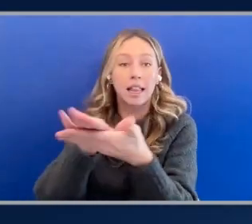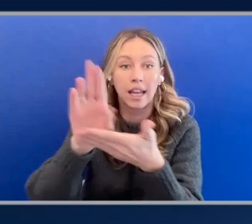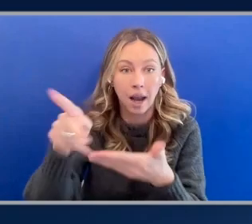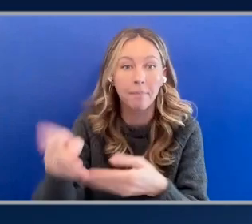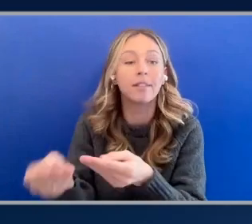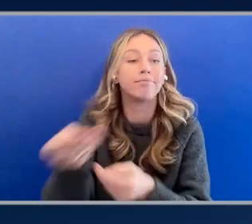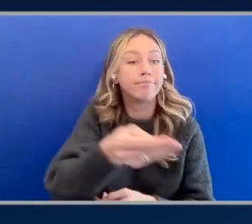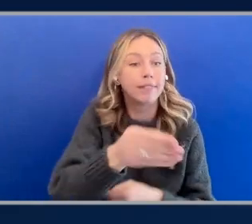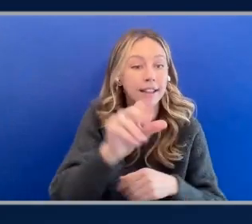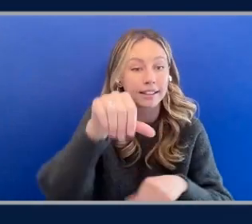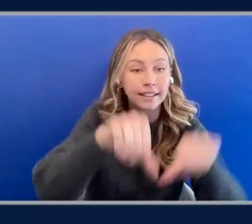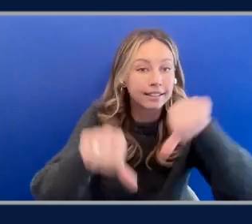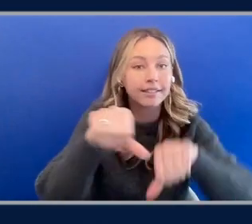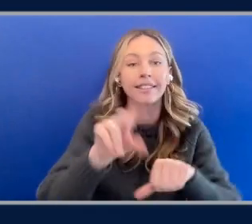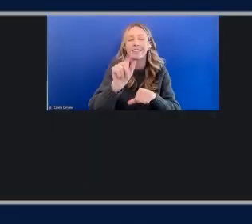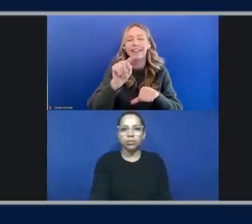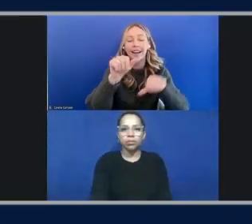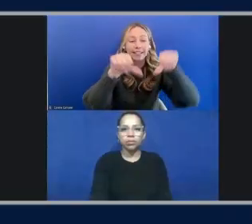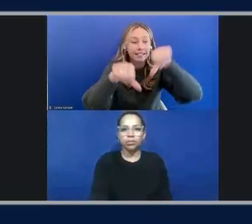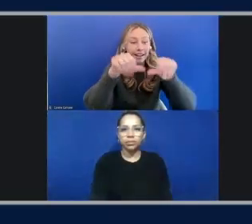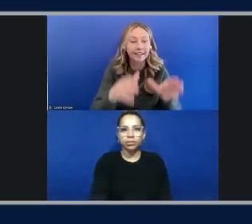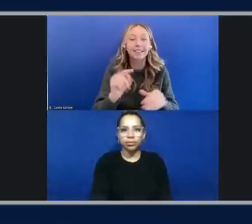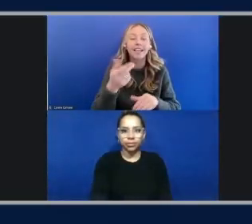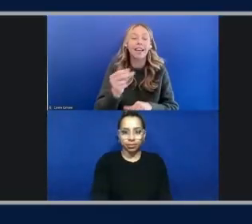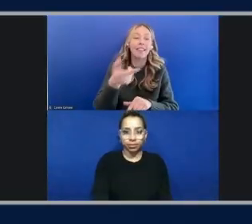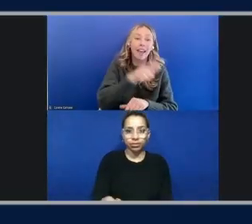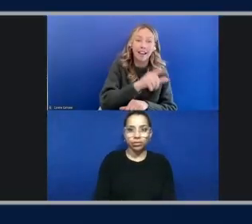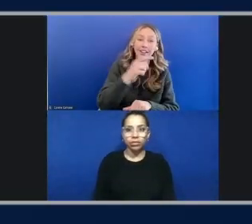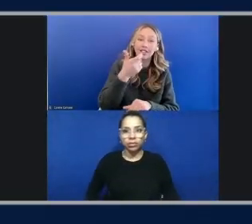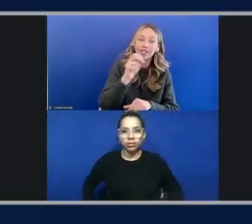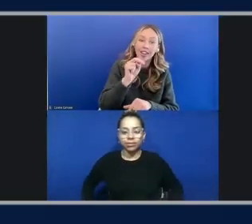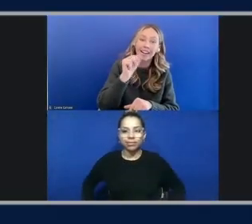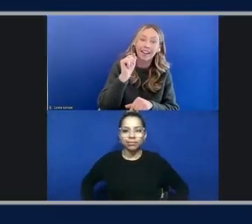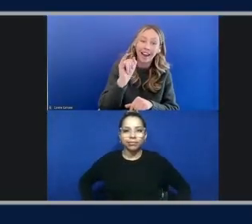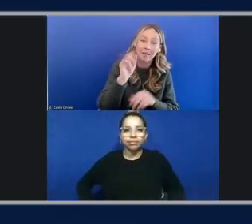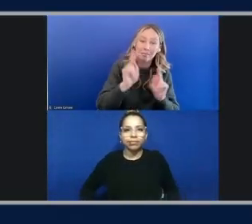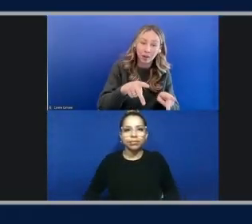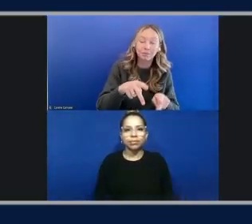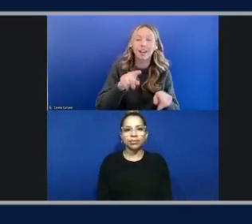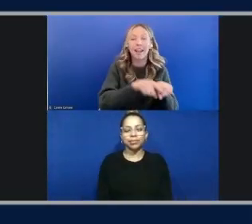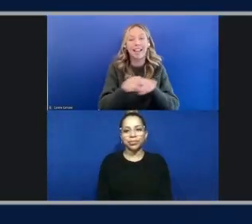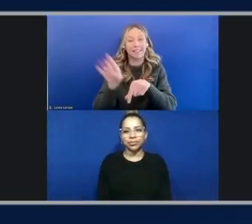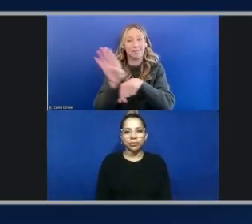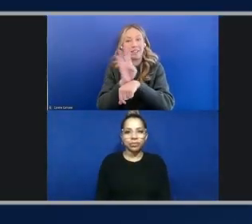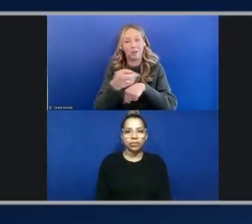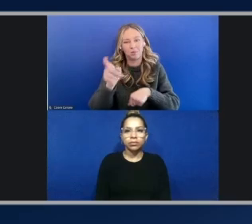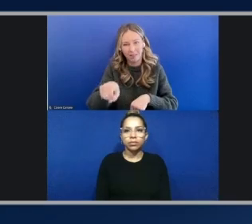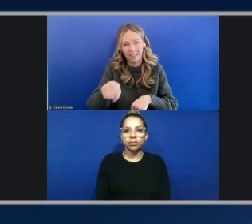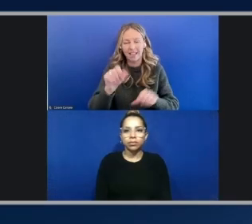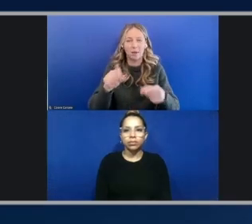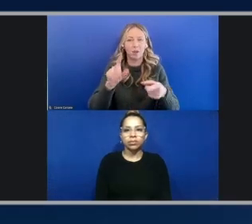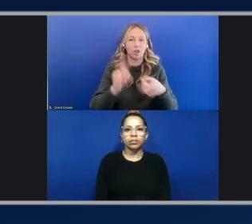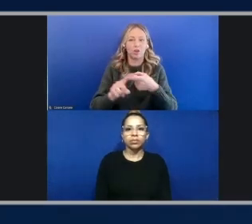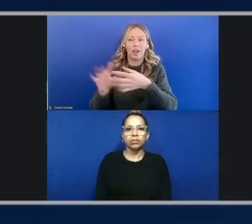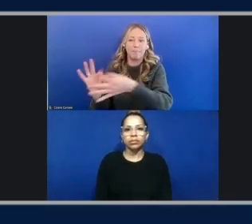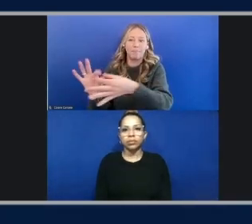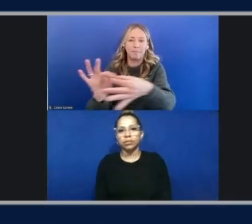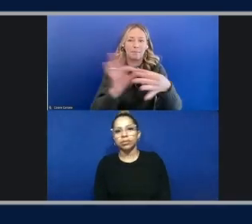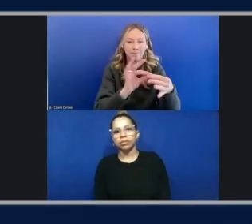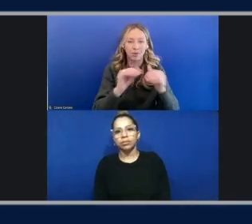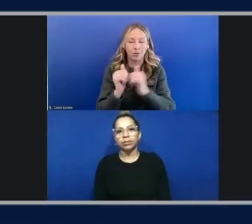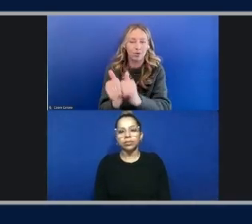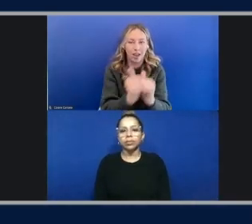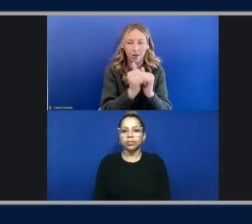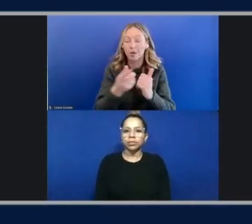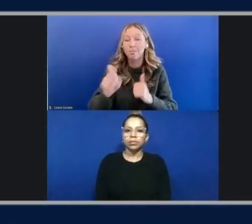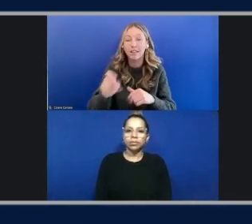for feature engineering, and then it needs to go to the GenAI guy. But as an enterprise, you really basically need to stitch all of those together yourself right now. You need to